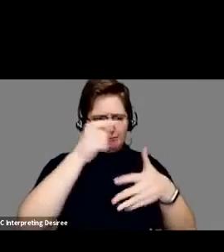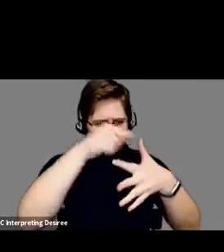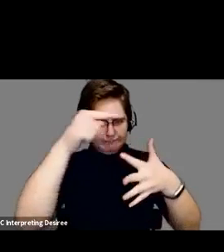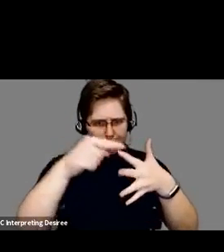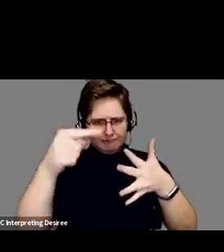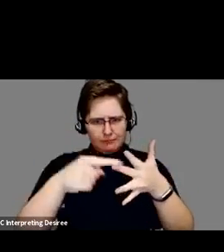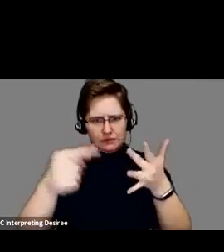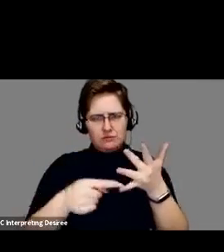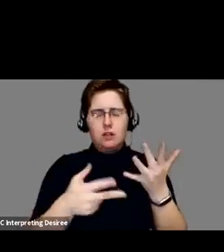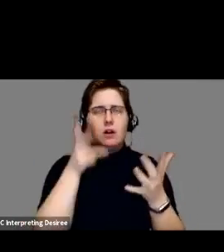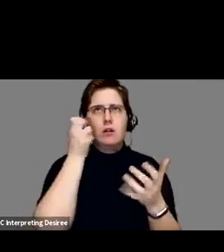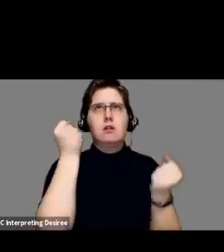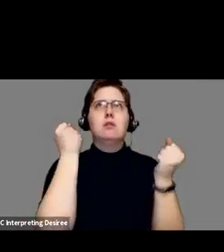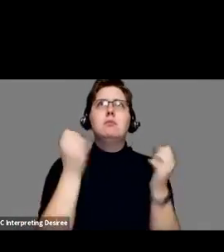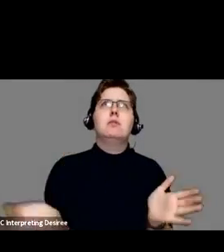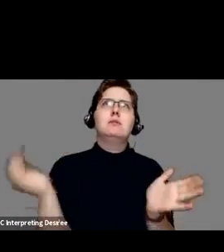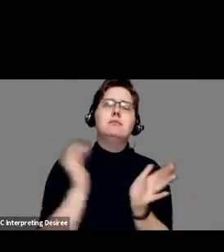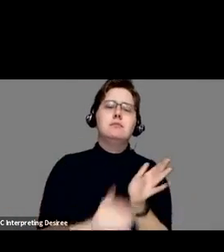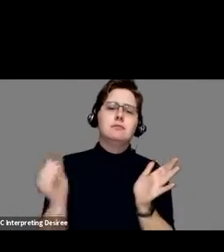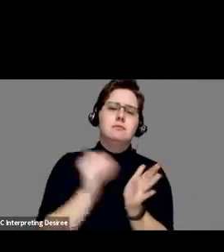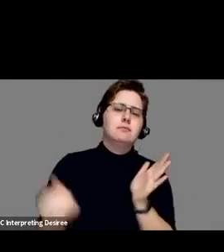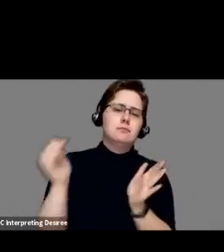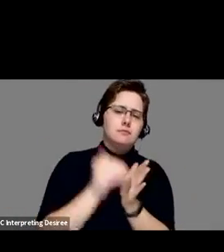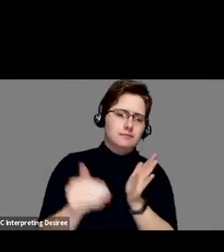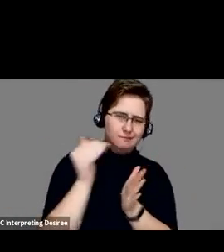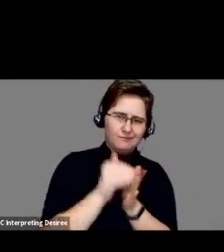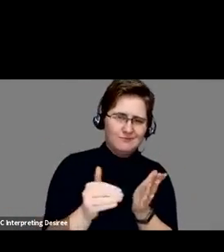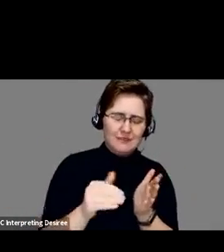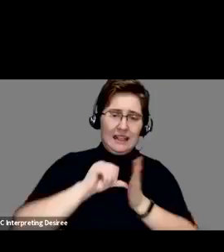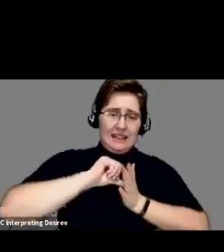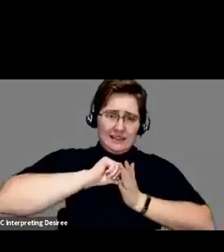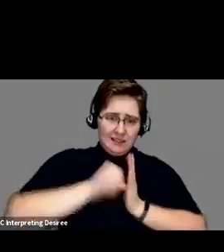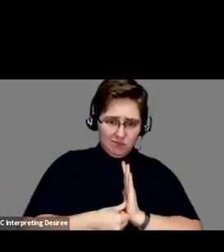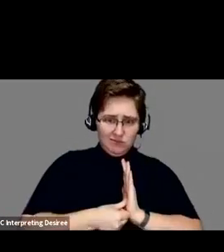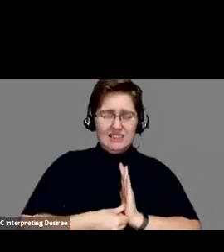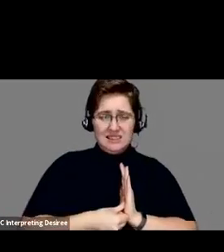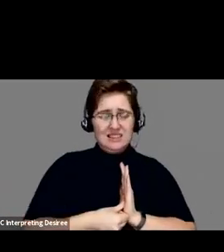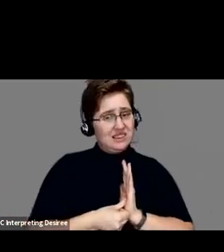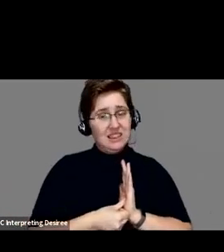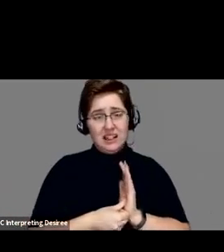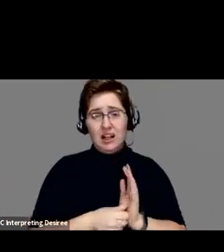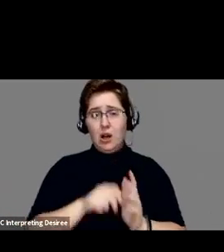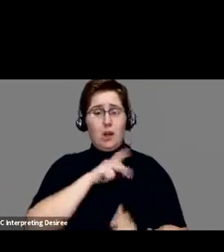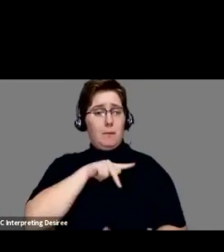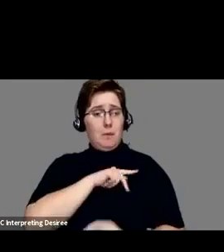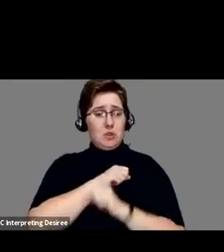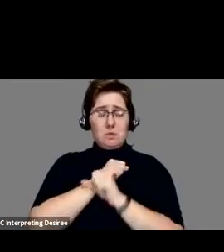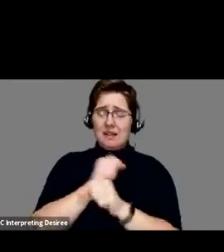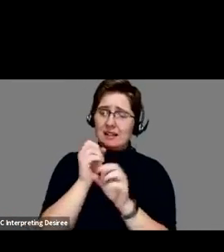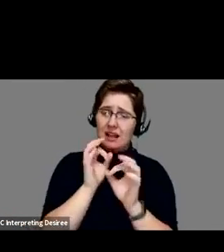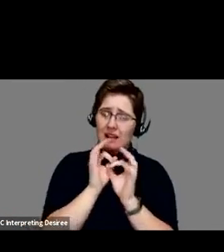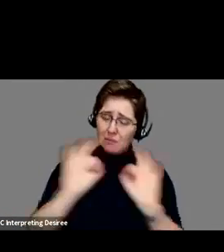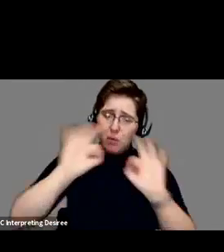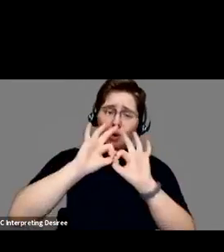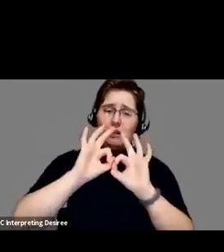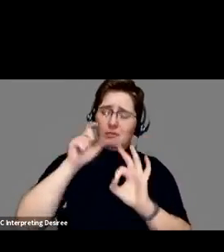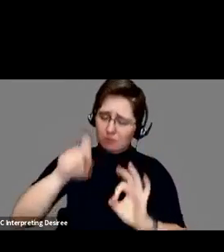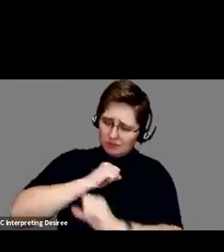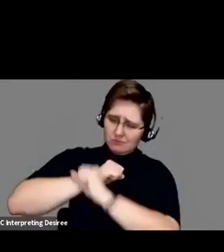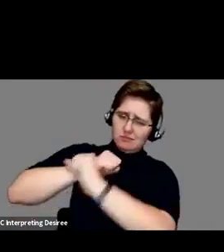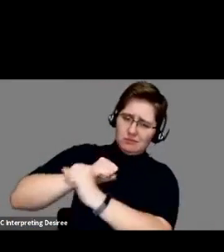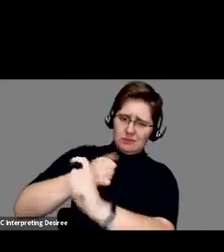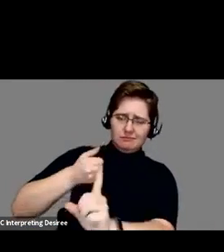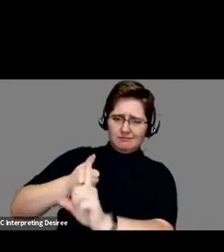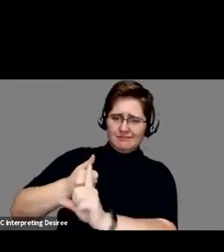you've heard 1,000 times over and stress the importance of personal protection and preventative measures.